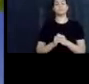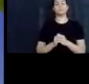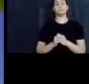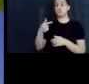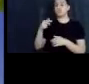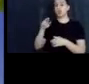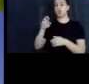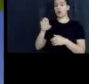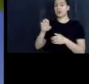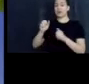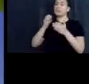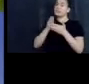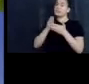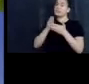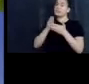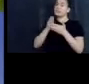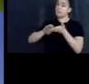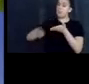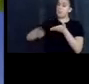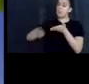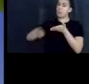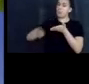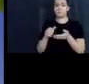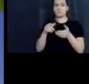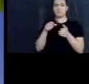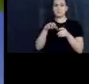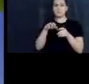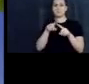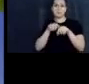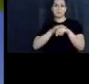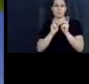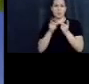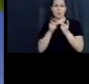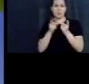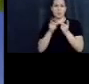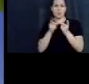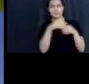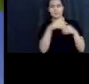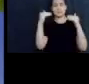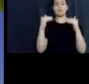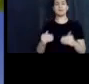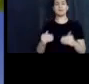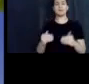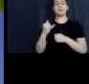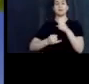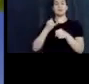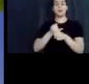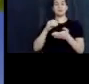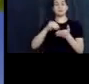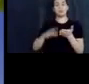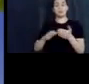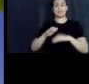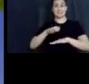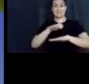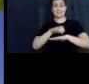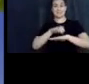out to them directly to your department. And then for international students, we will be accepting English proficiency test scores reports